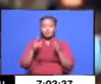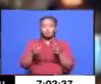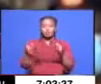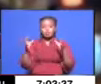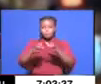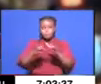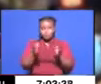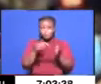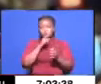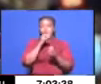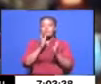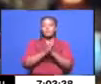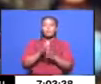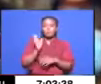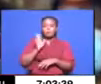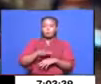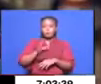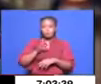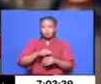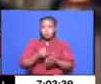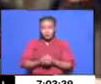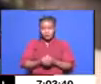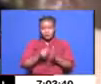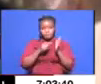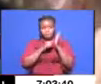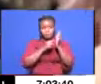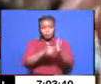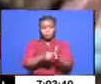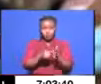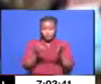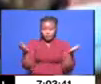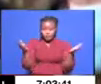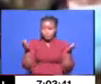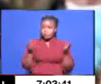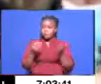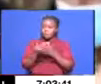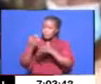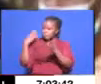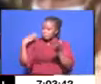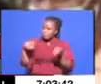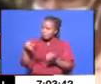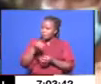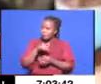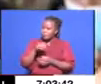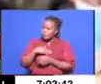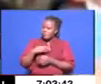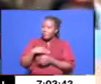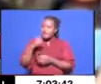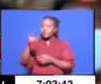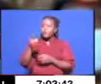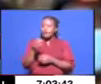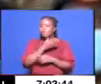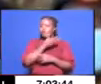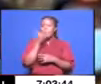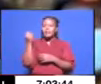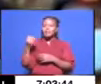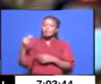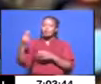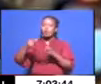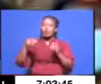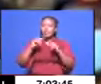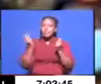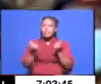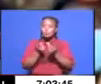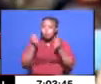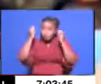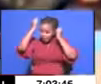women. For example, Your Excellency, we used to have one of the best hockey teams within the KDF, and